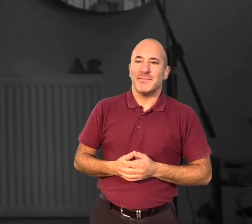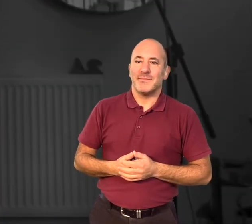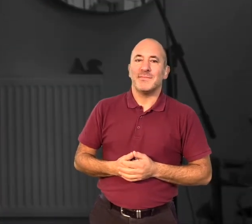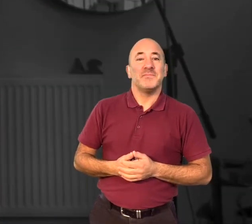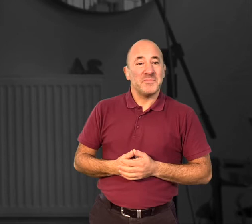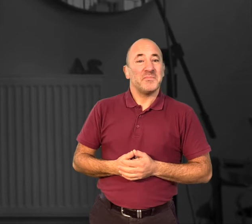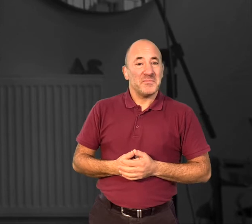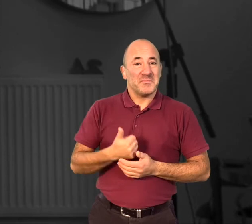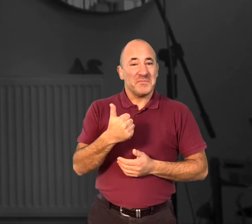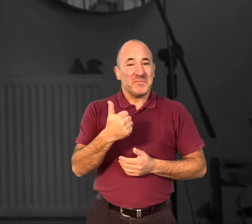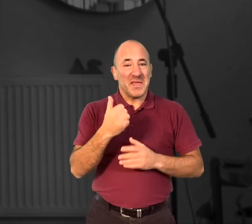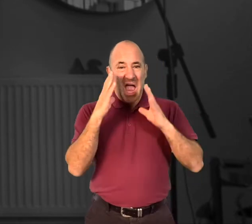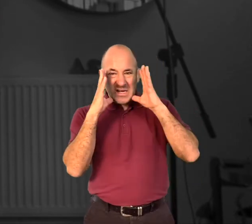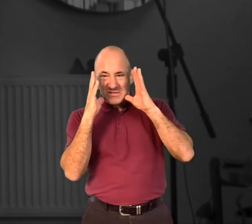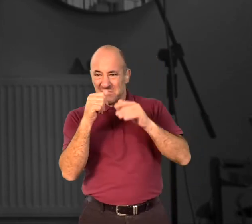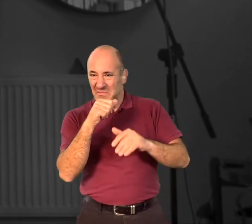Head.